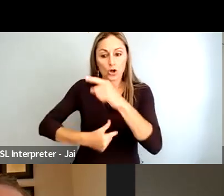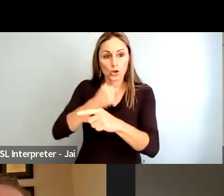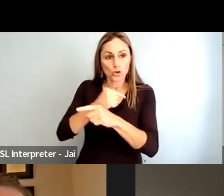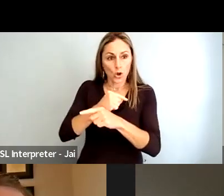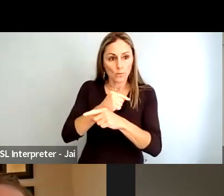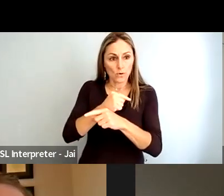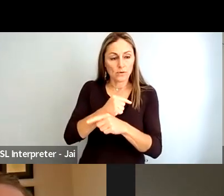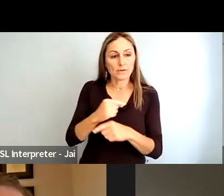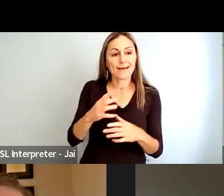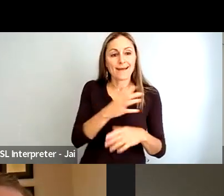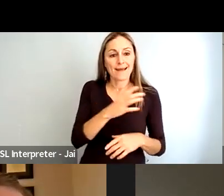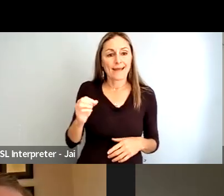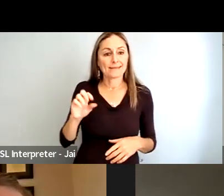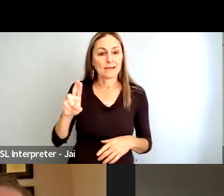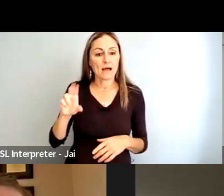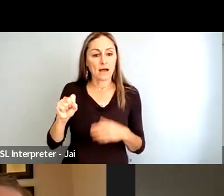us. So